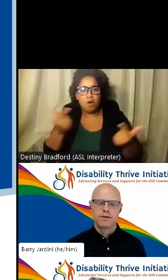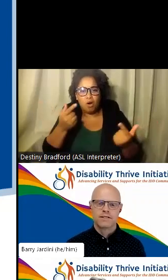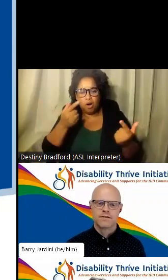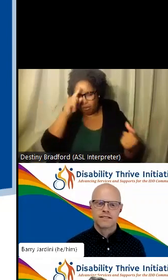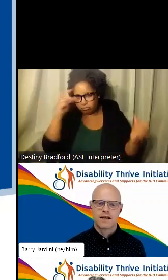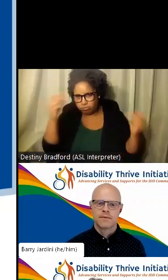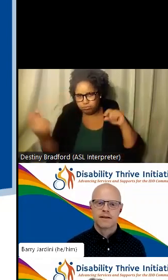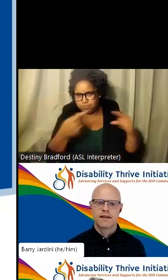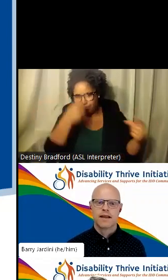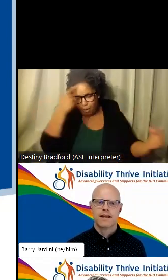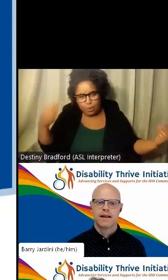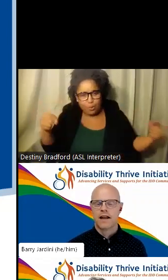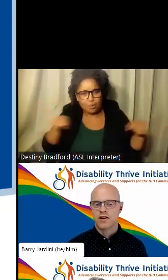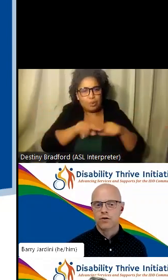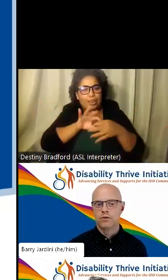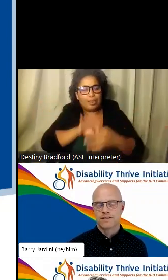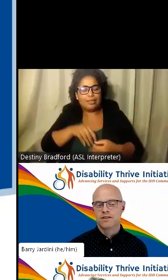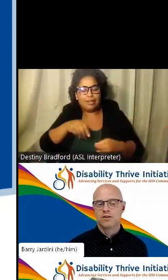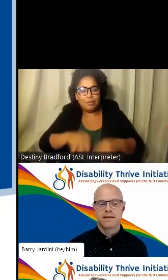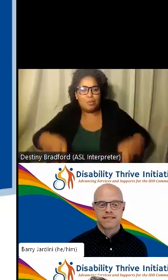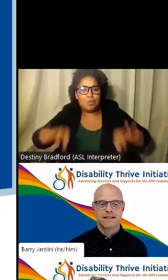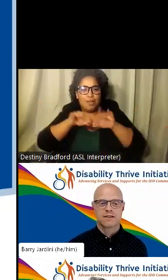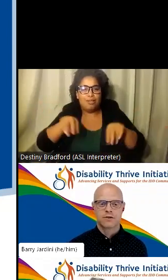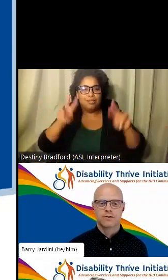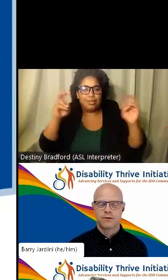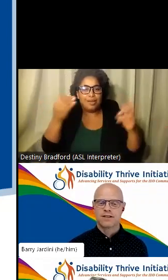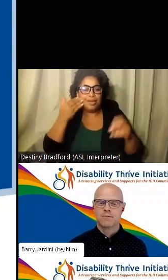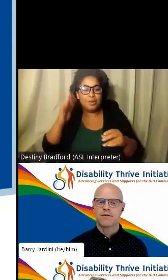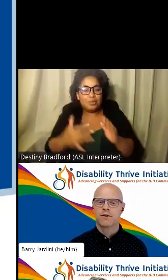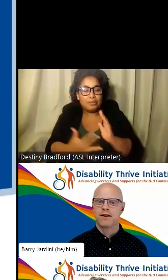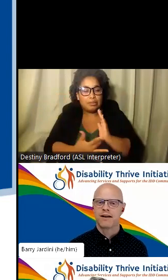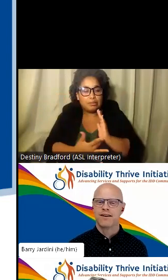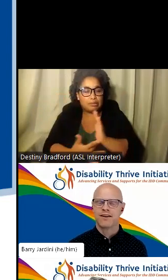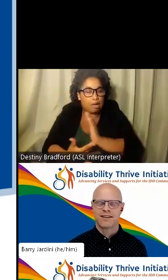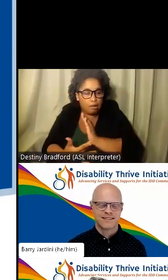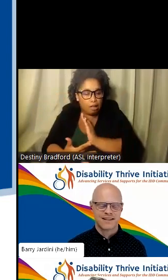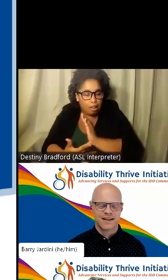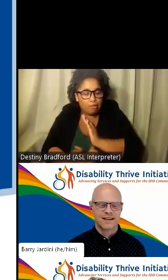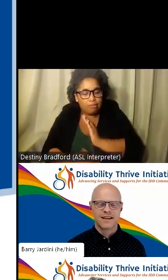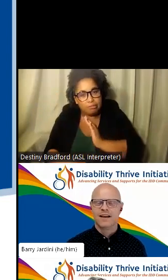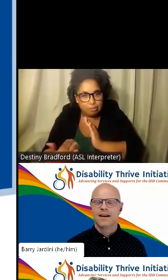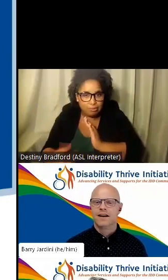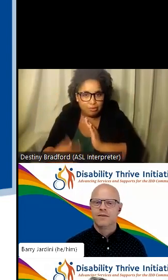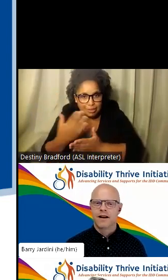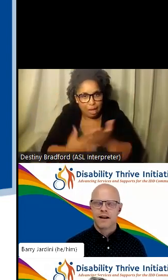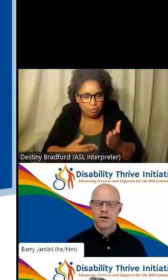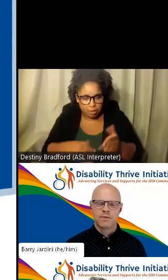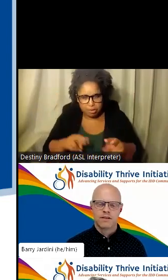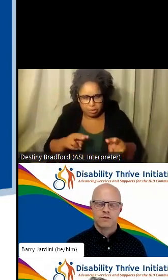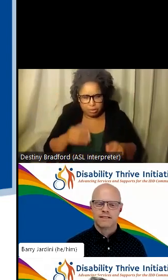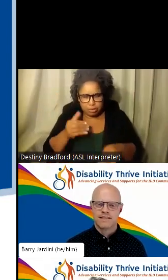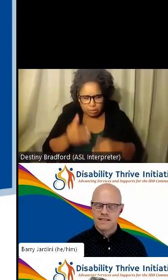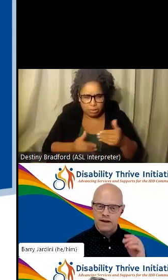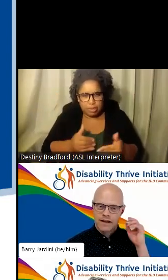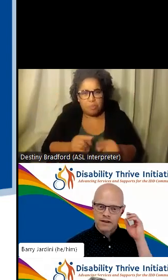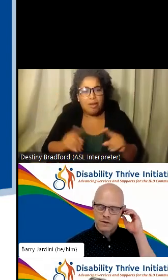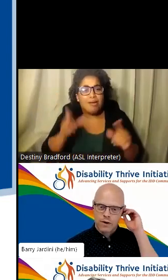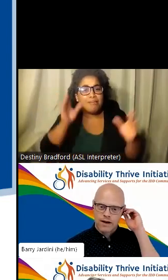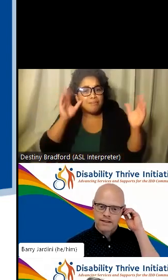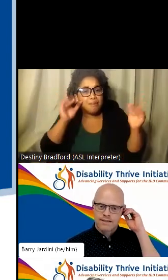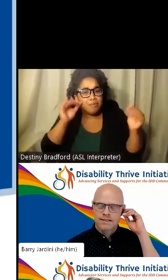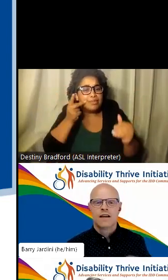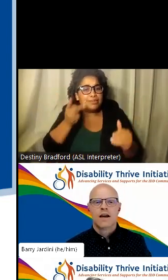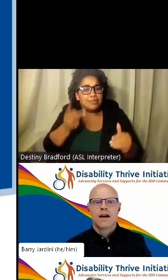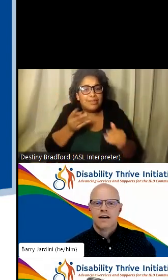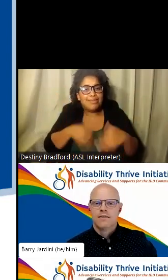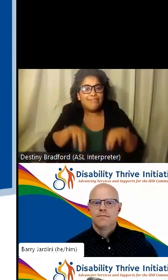about the importance of this topic. And I know it was a little bit technical for some of our audience today, but I hope that you can see the value and